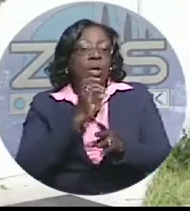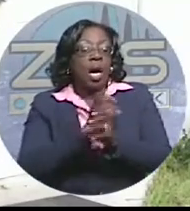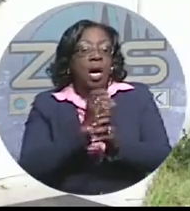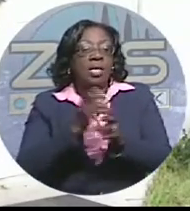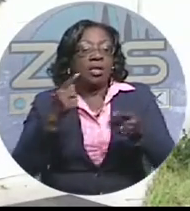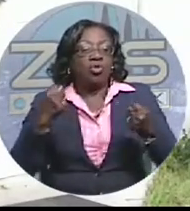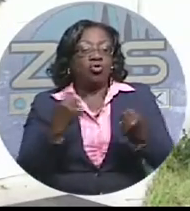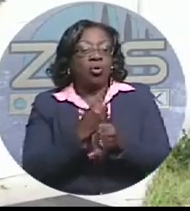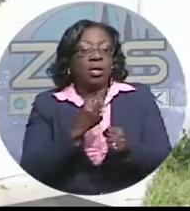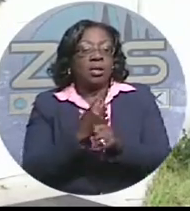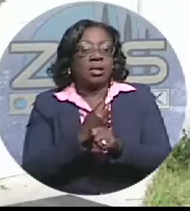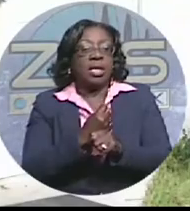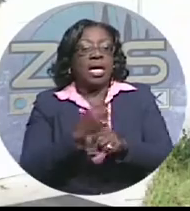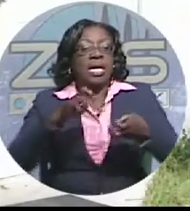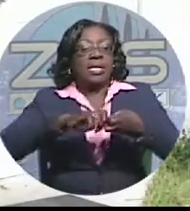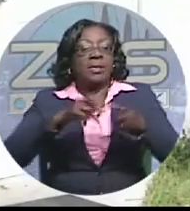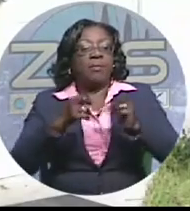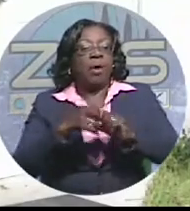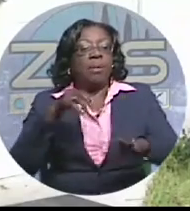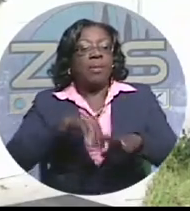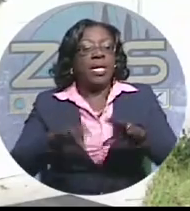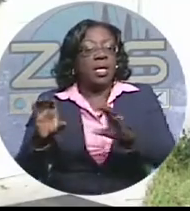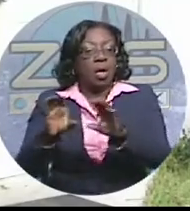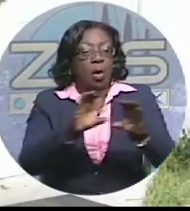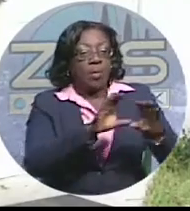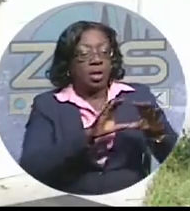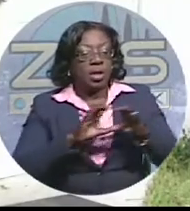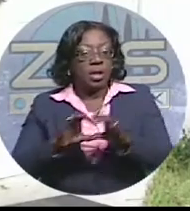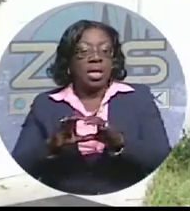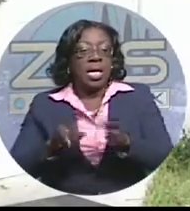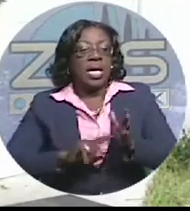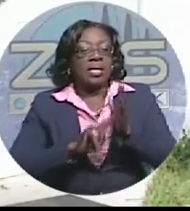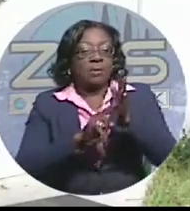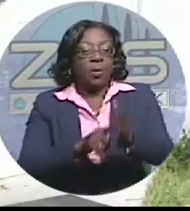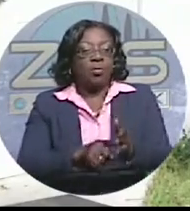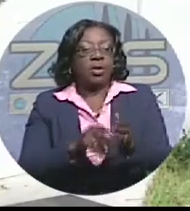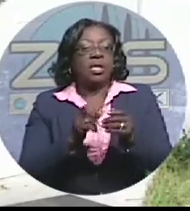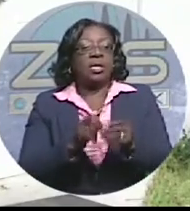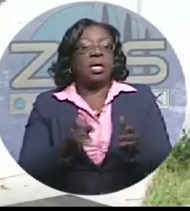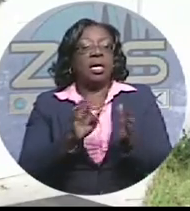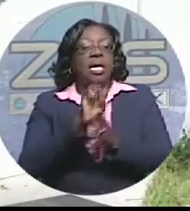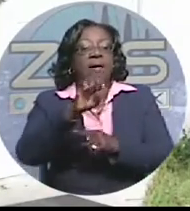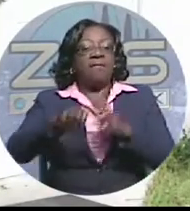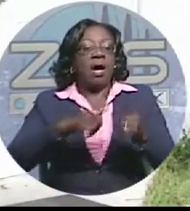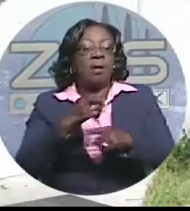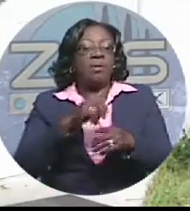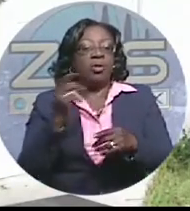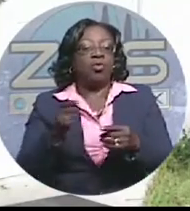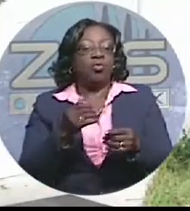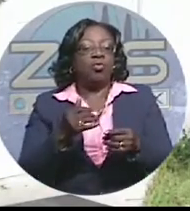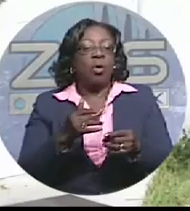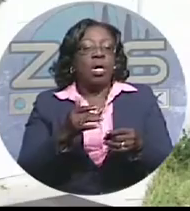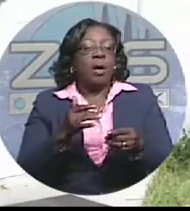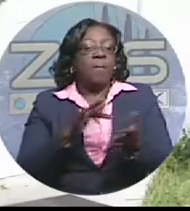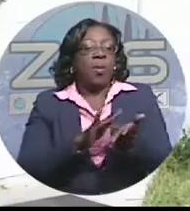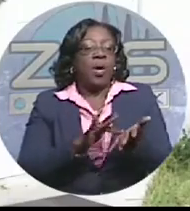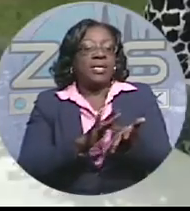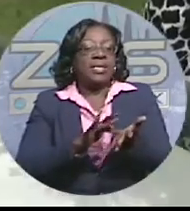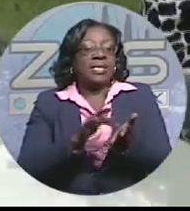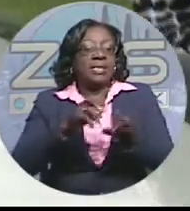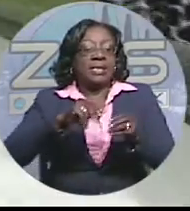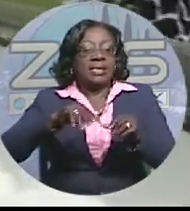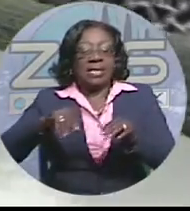to be a problem in the community. Exposure to the environment through the oils and other substances that are leaking into our